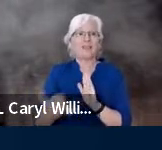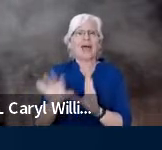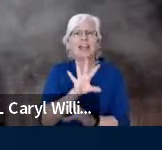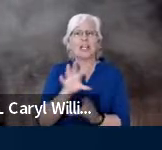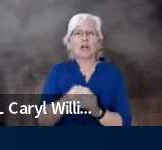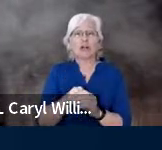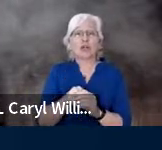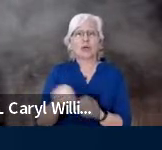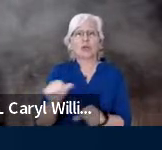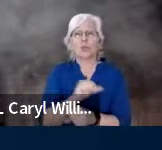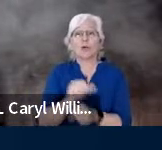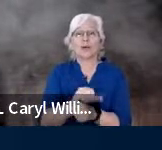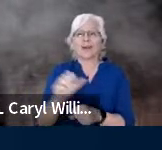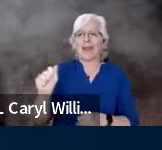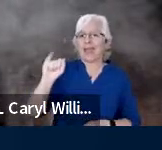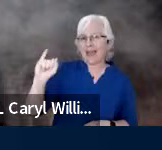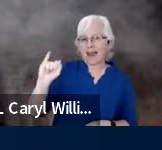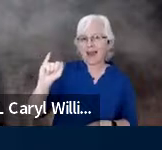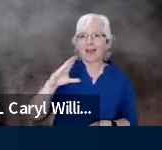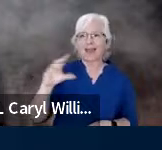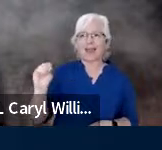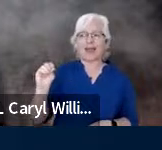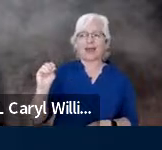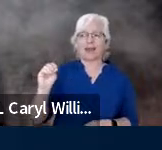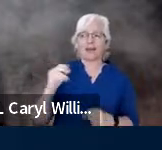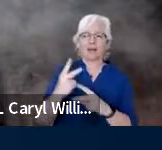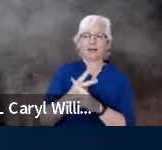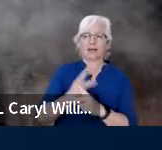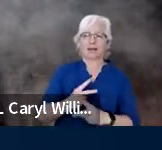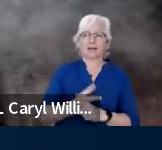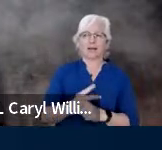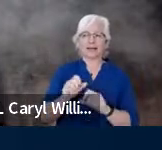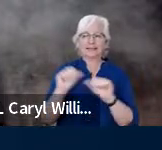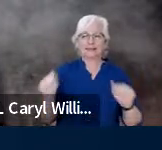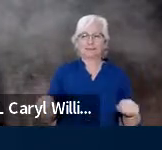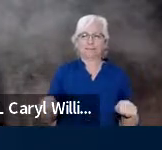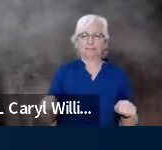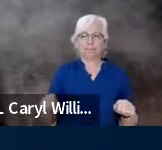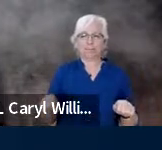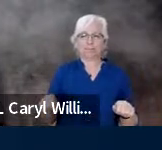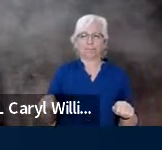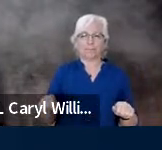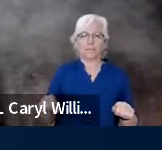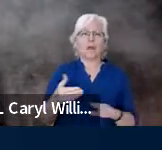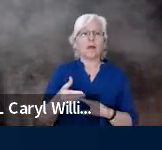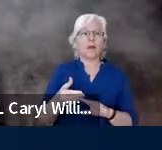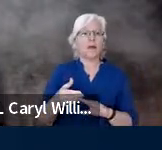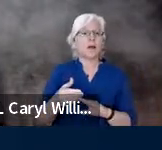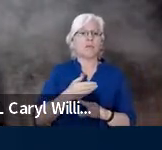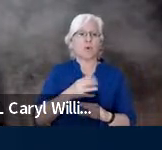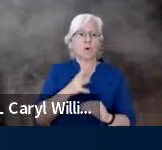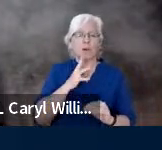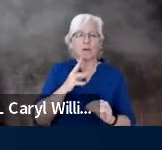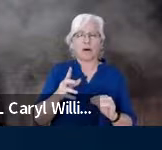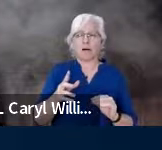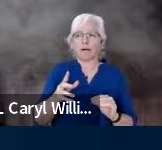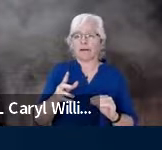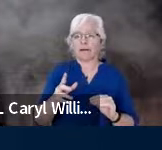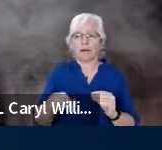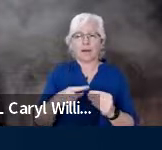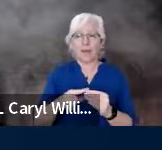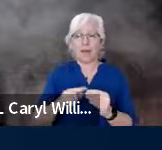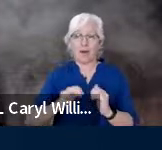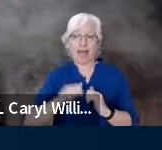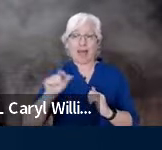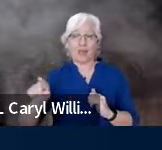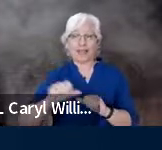on AI and algorithmic systems. But before we speak a little bit about, how these systems are impacting people